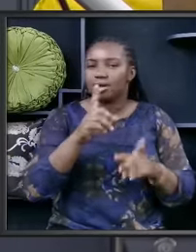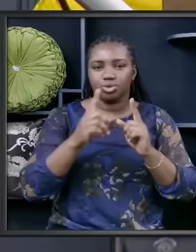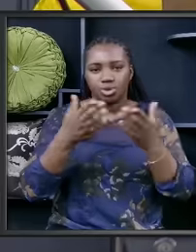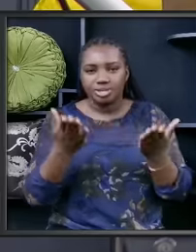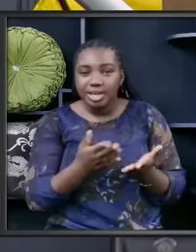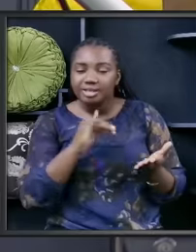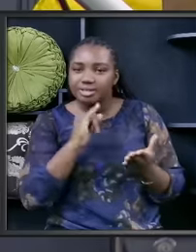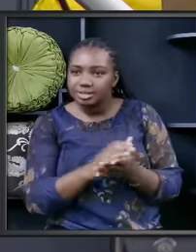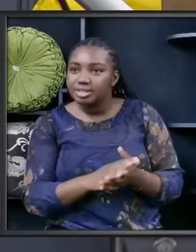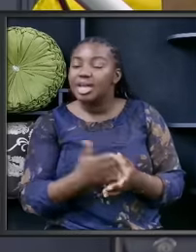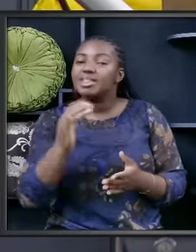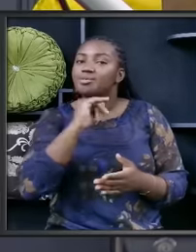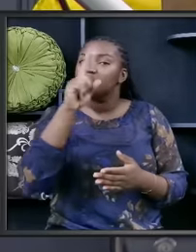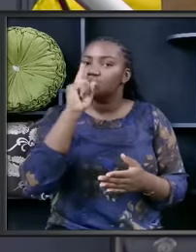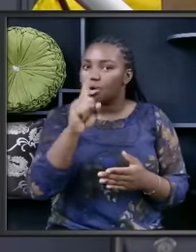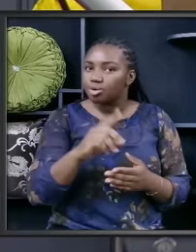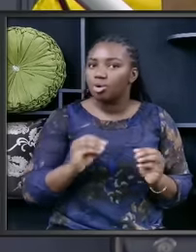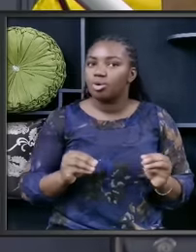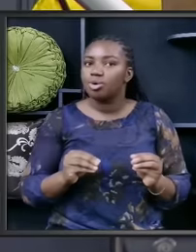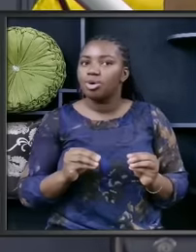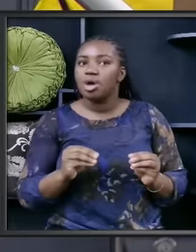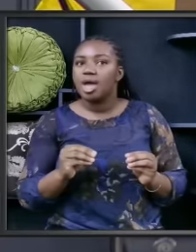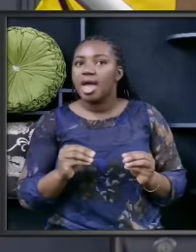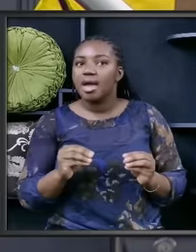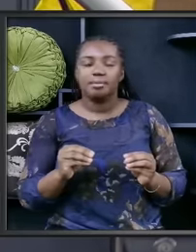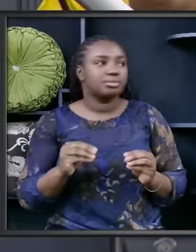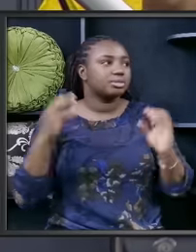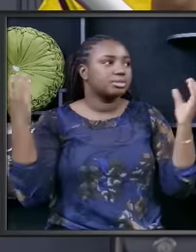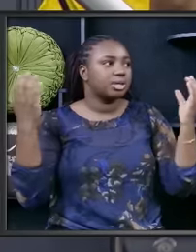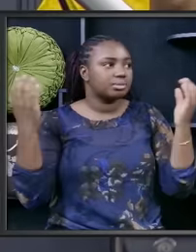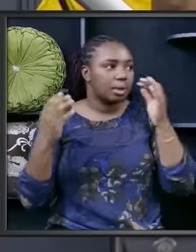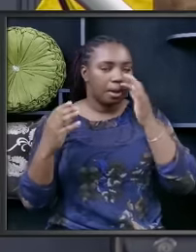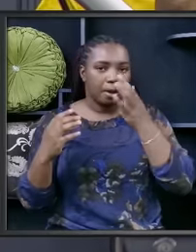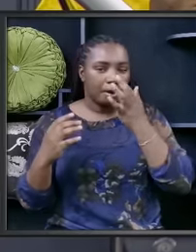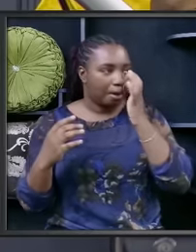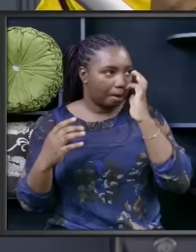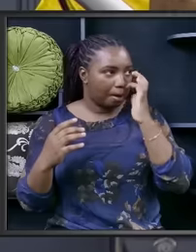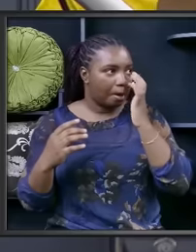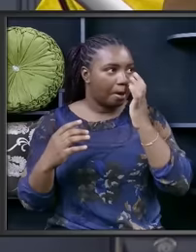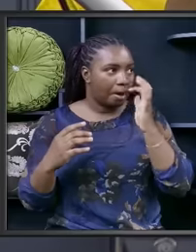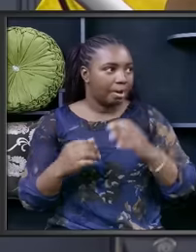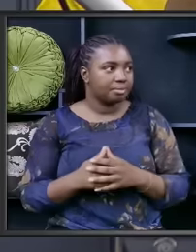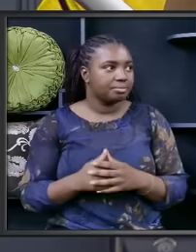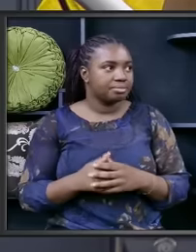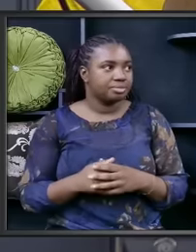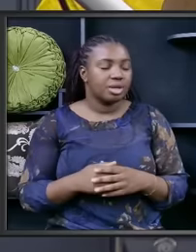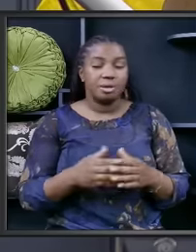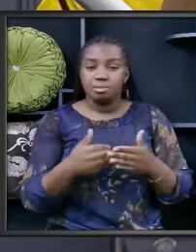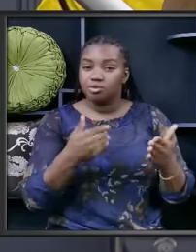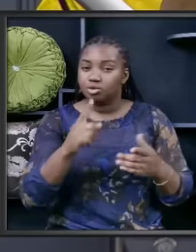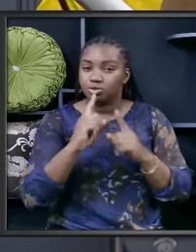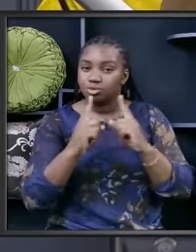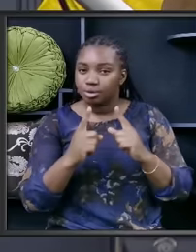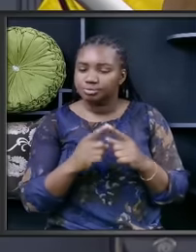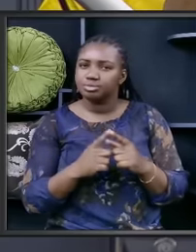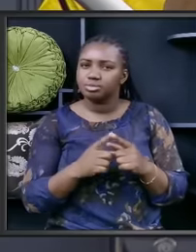he gets one occasion. God, they hear my voice. All this before things, you go talk that occasion, you tell say